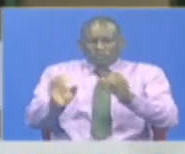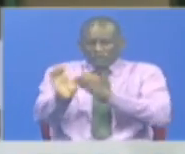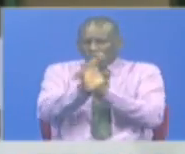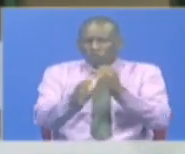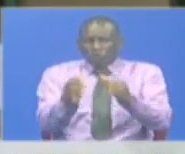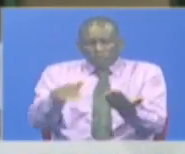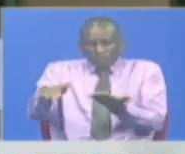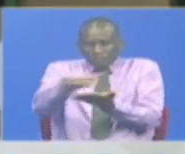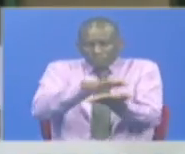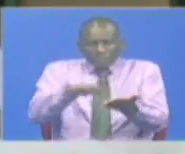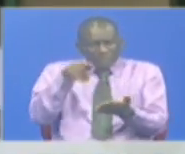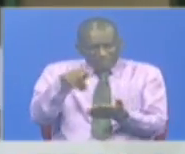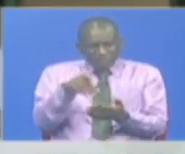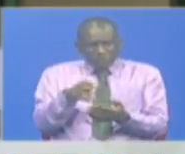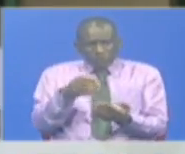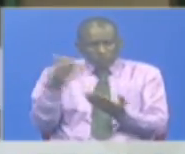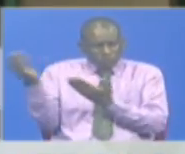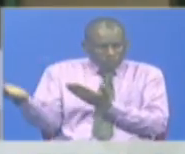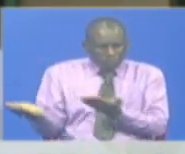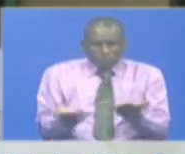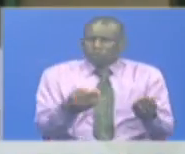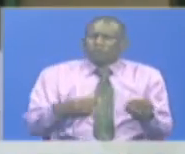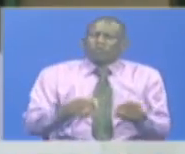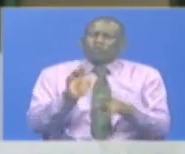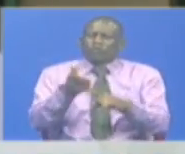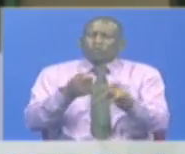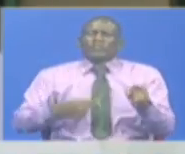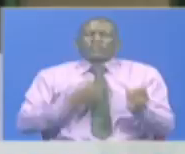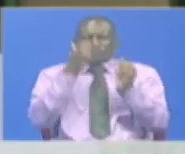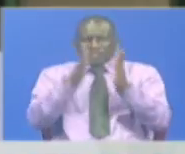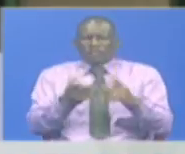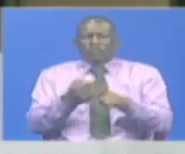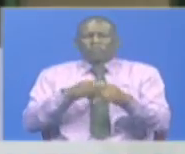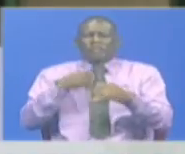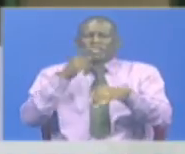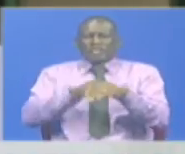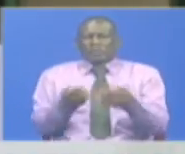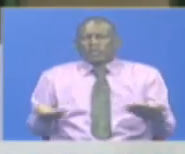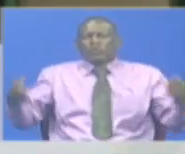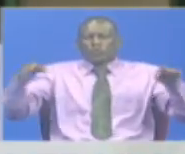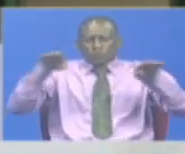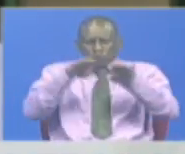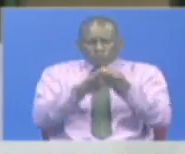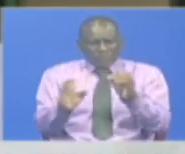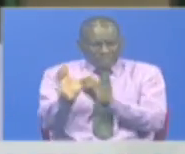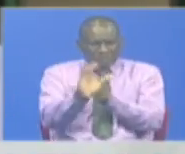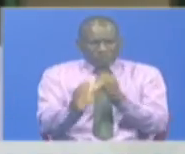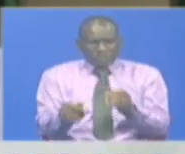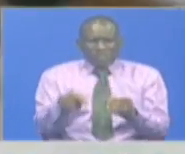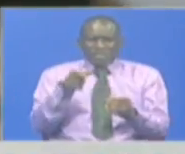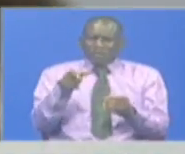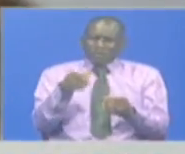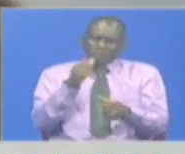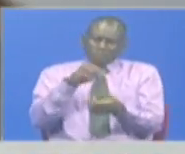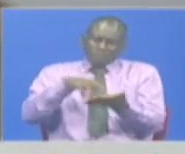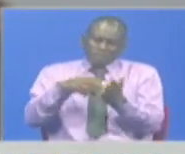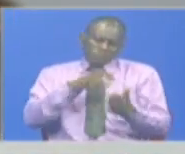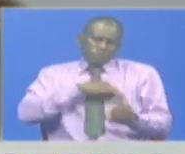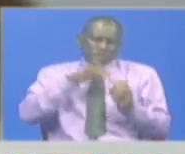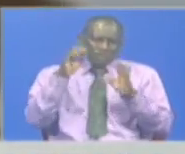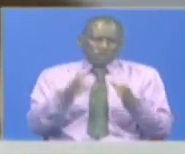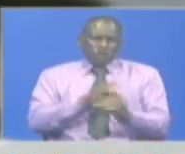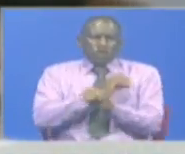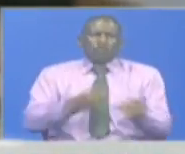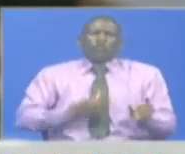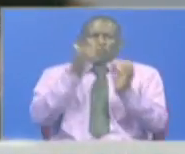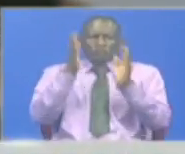supposed to come from the visitors. And since we closed down, that implied that that income is not coming in. No visitors have